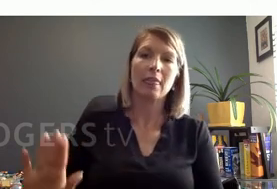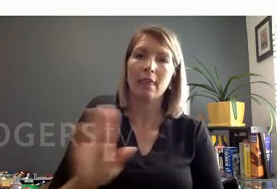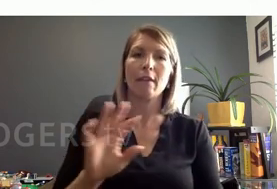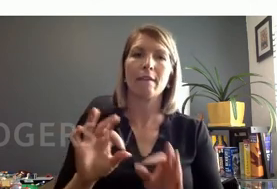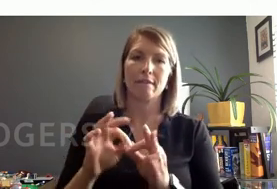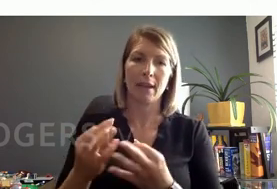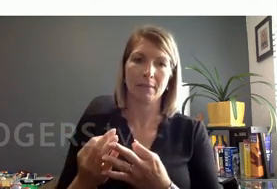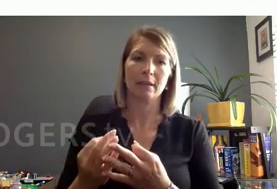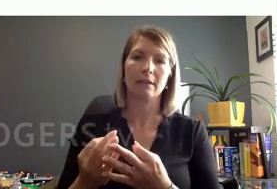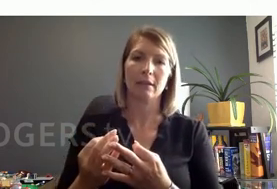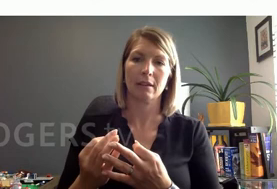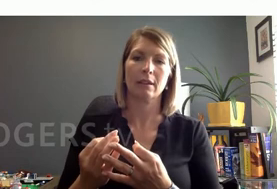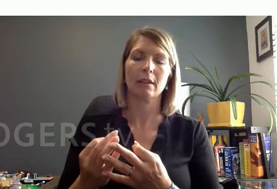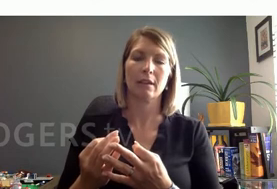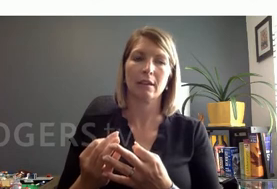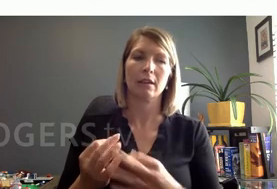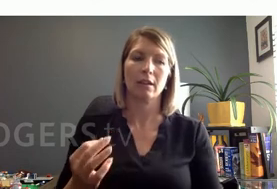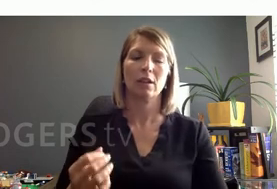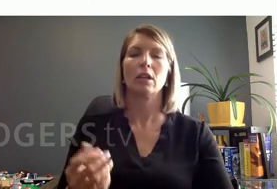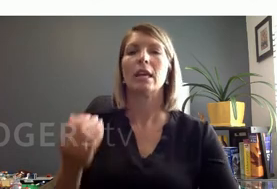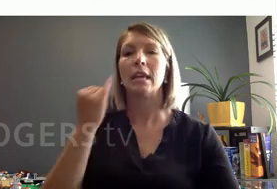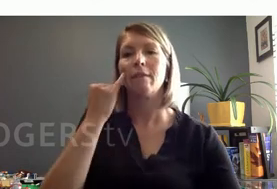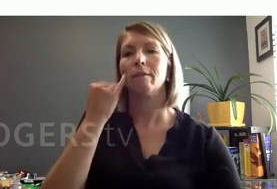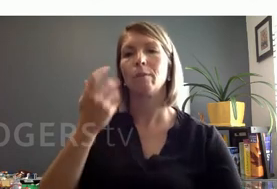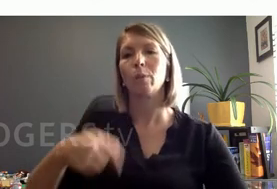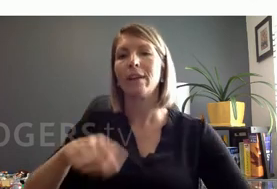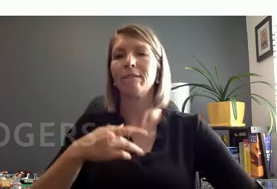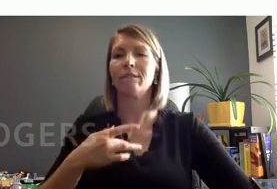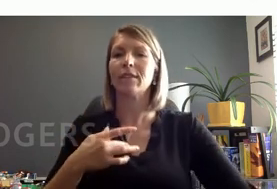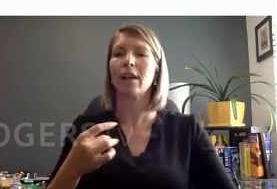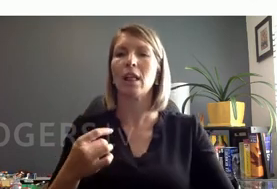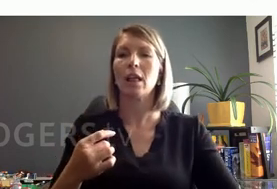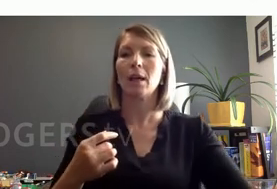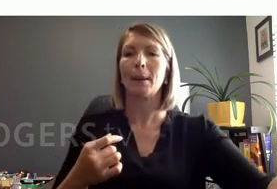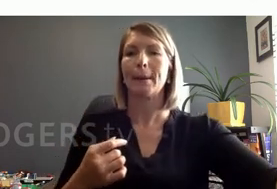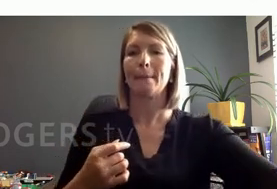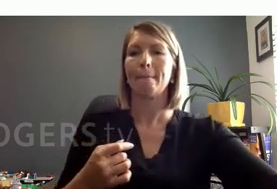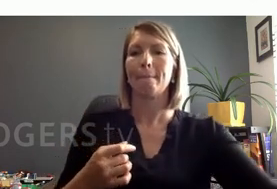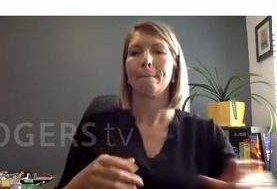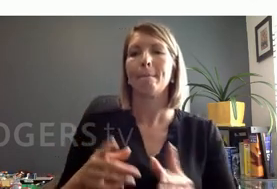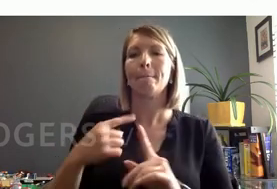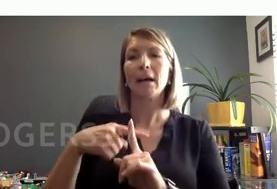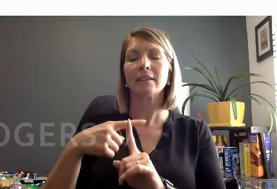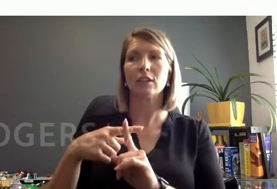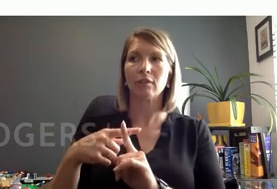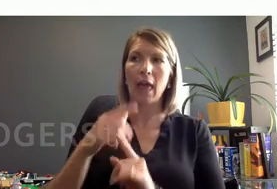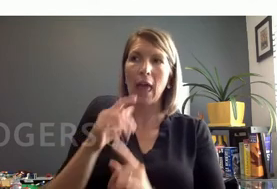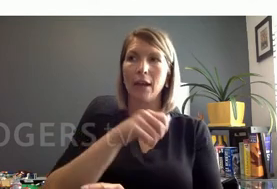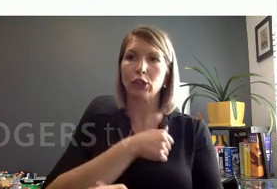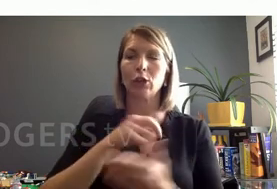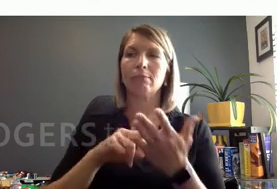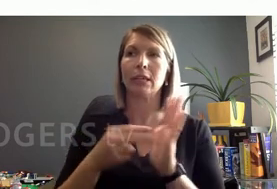build positive attitudes towards diversity, that we really needed to start with that age group,